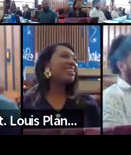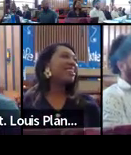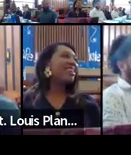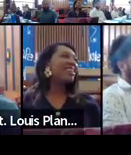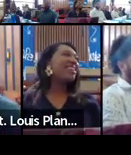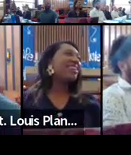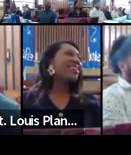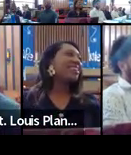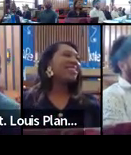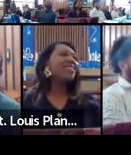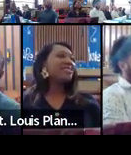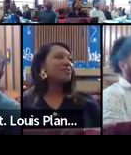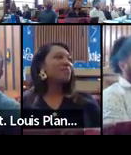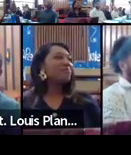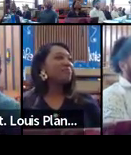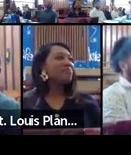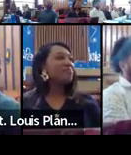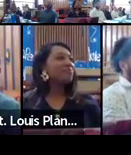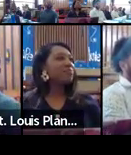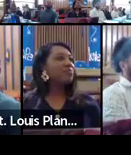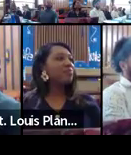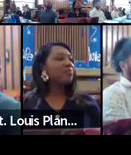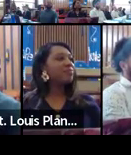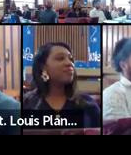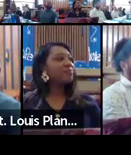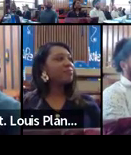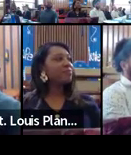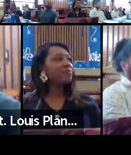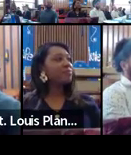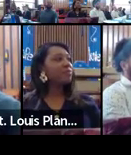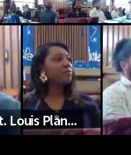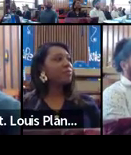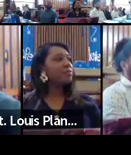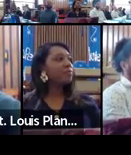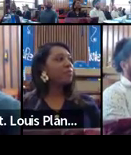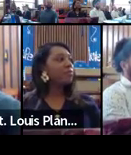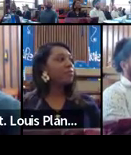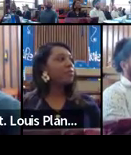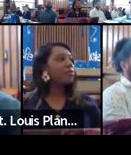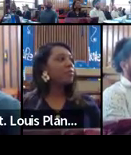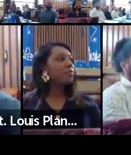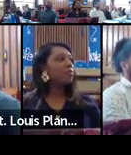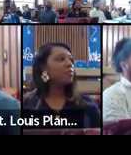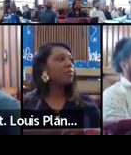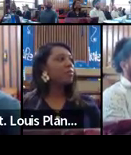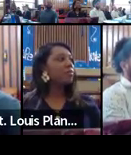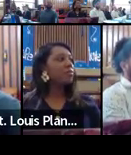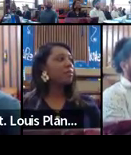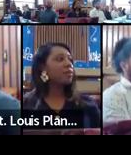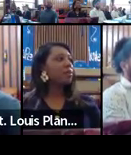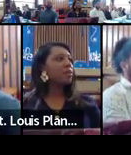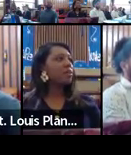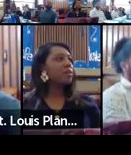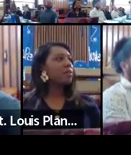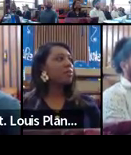So you can see different data, that was available at the time, and then how that actually was what